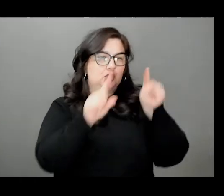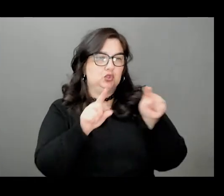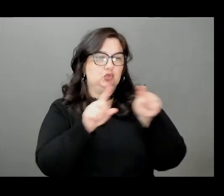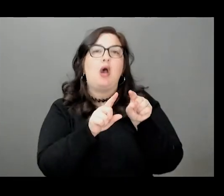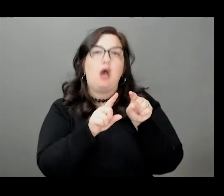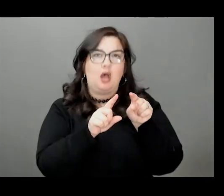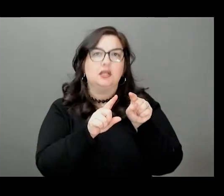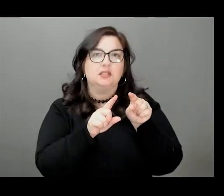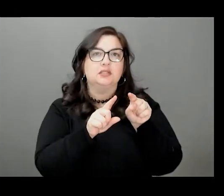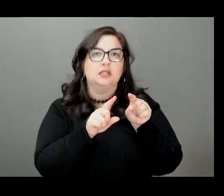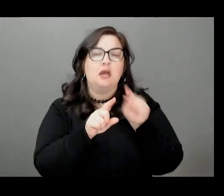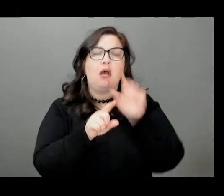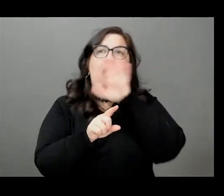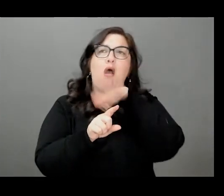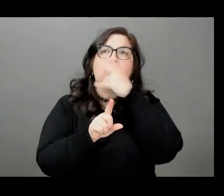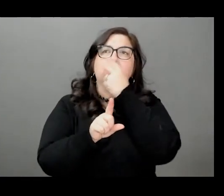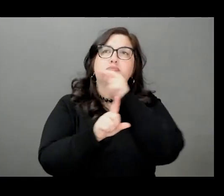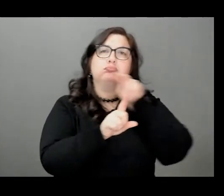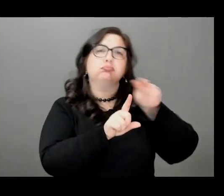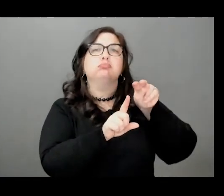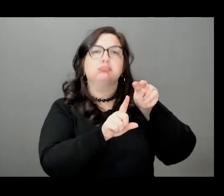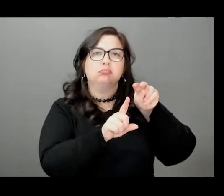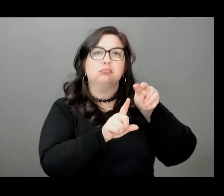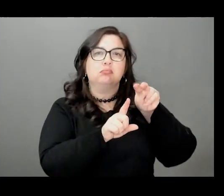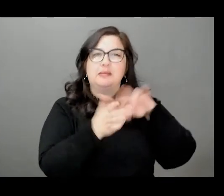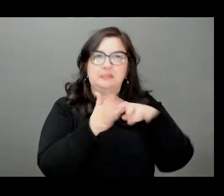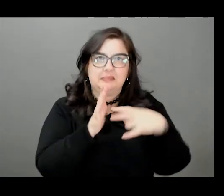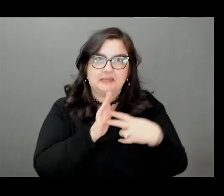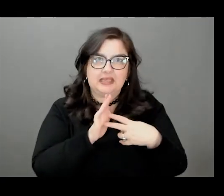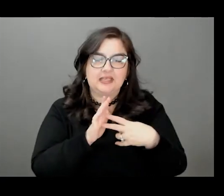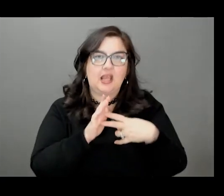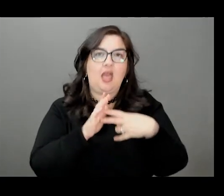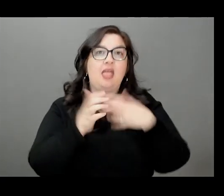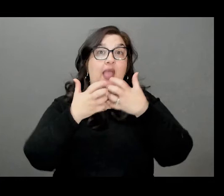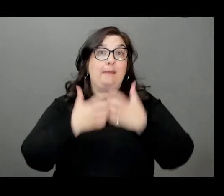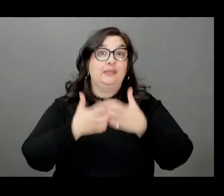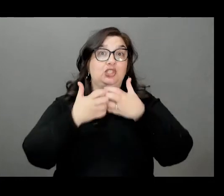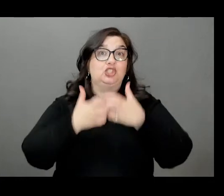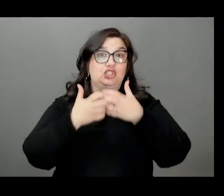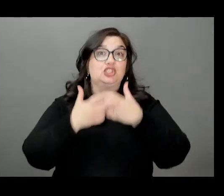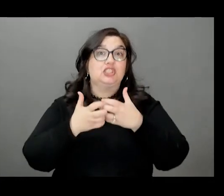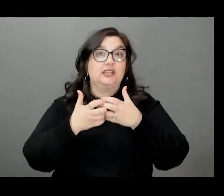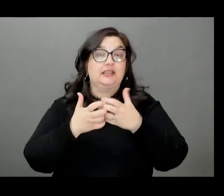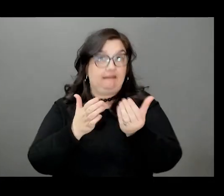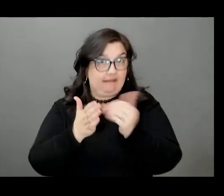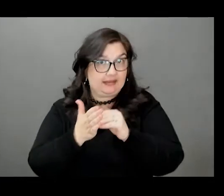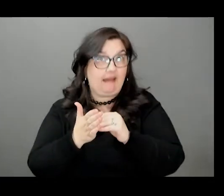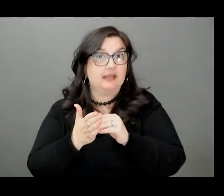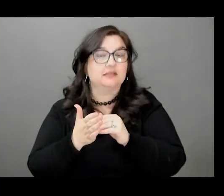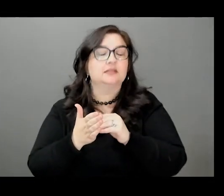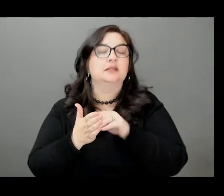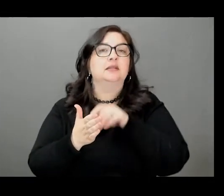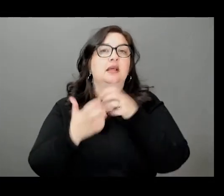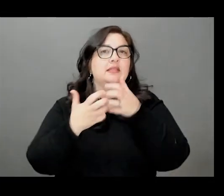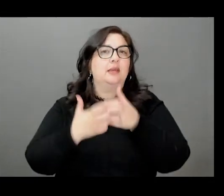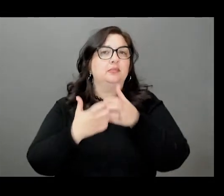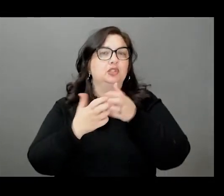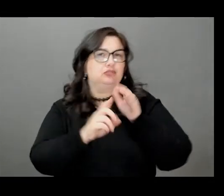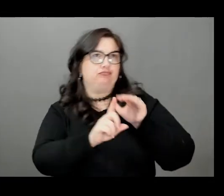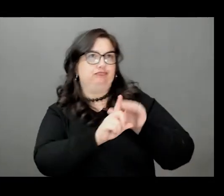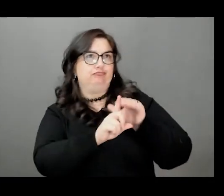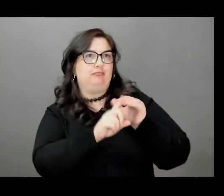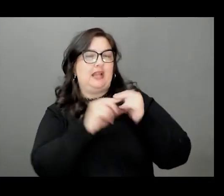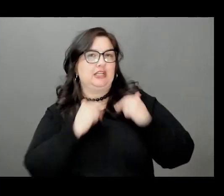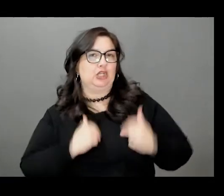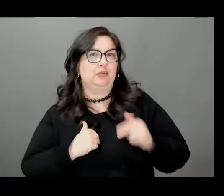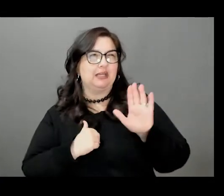box, the machine has drawn what we call as a region of interest. Now, what it means is basically the machine is saying,